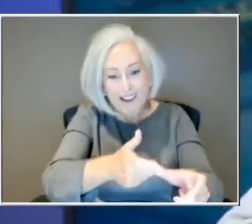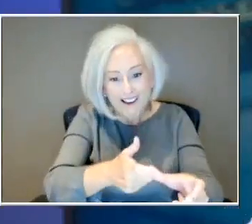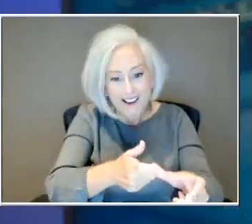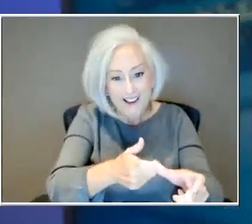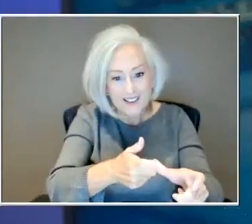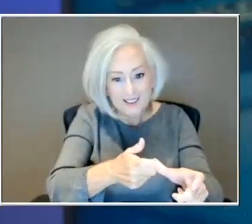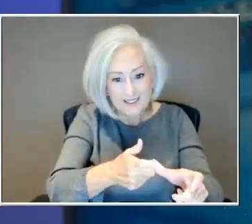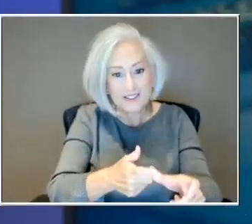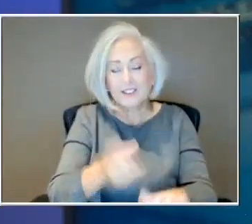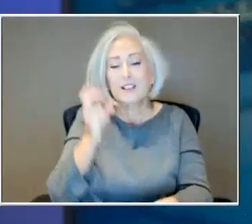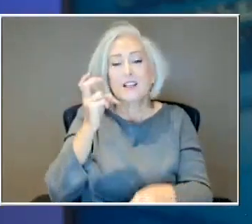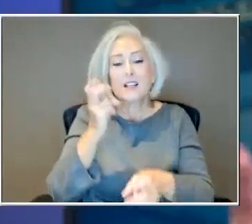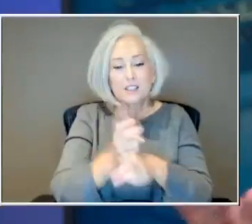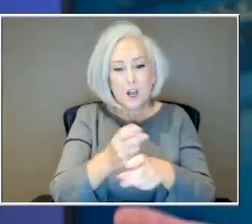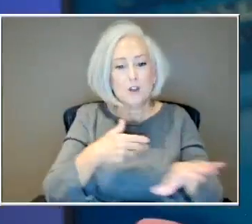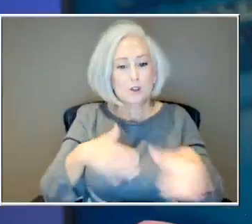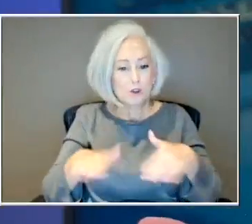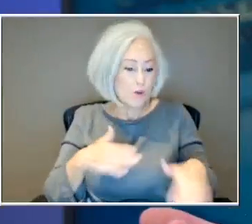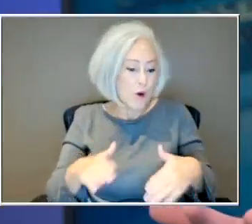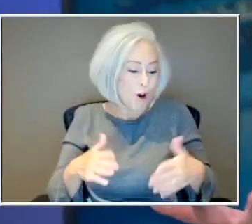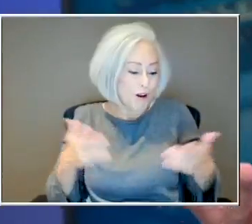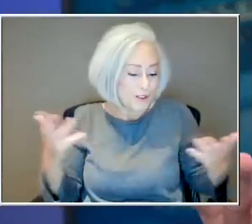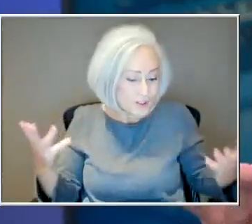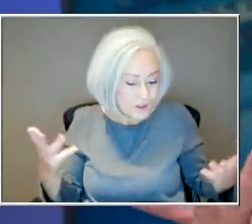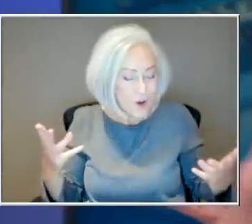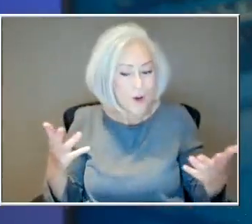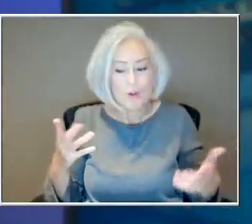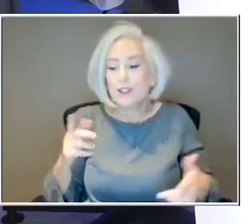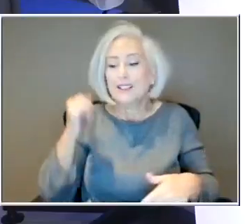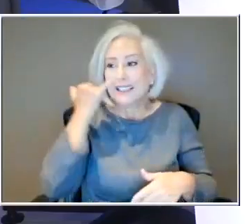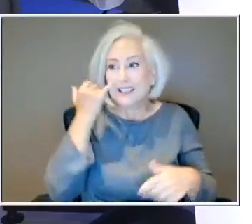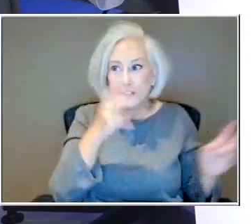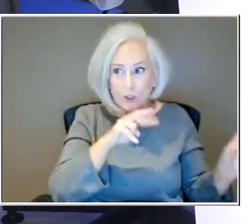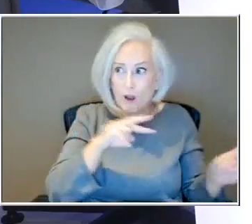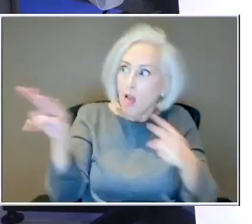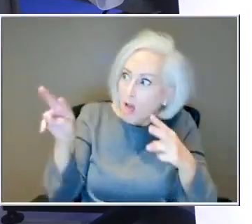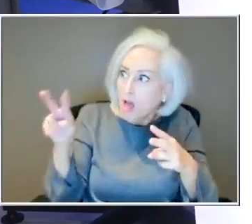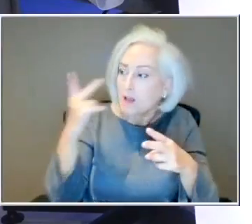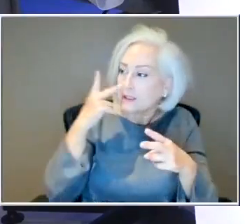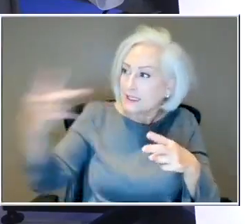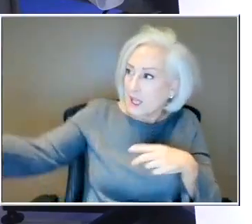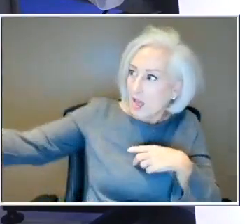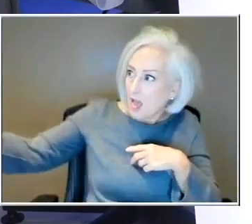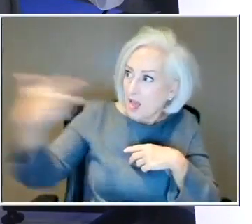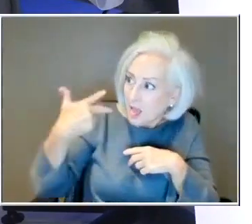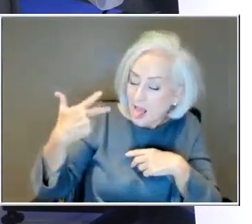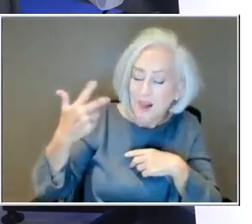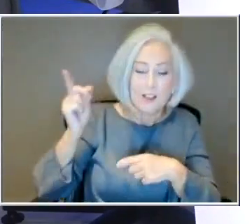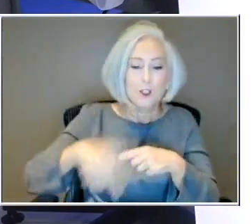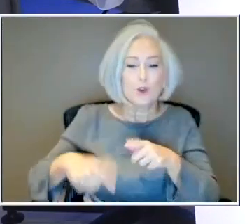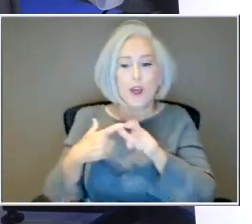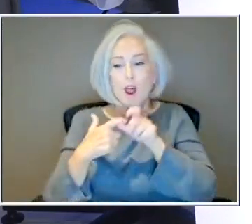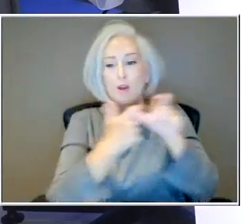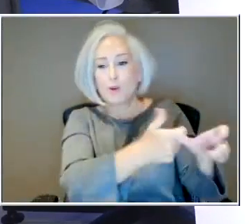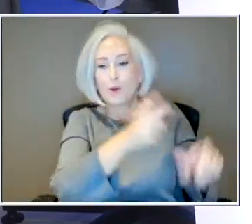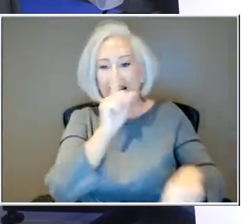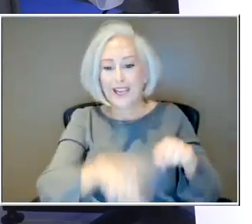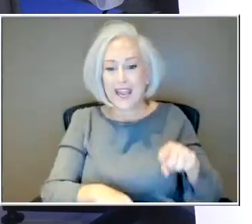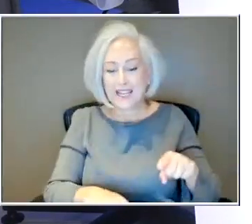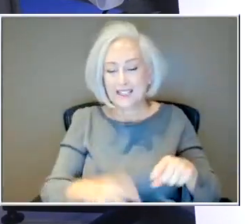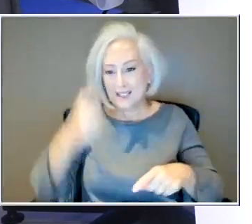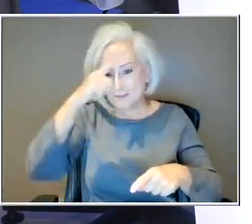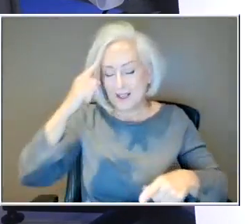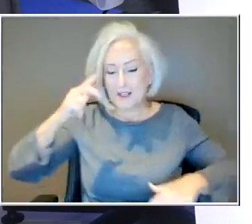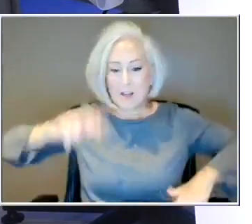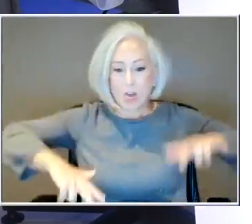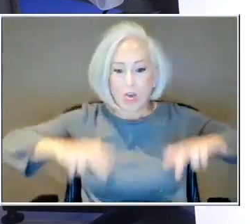barely able to manage walking, and so you can't really get out of the way. And be looking out. I always tell my kids, cars aren't always looking for you. You got to be looking